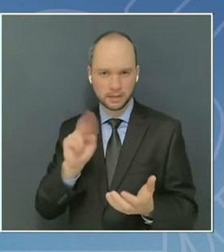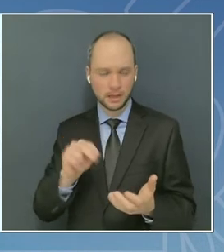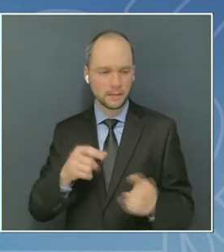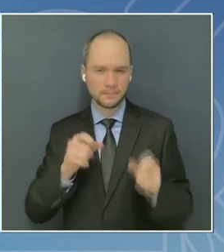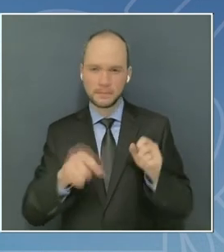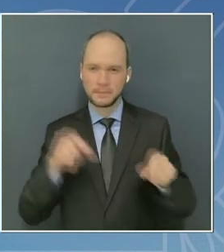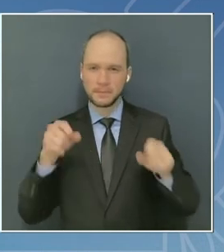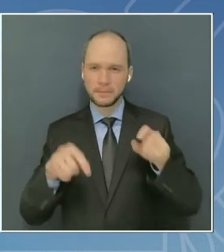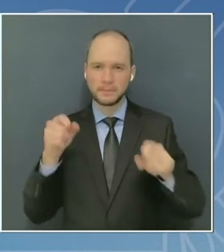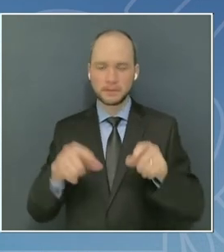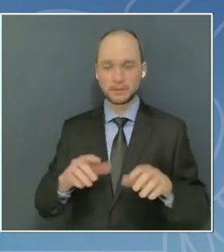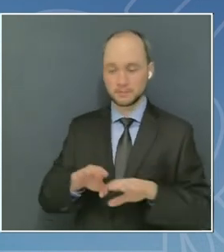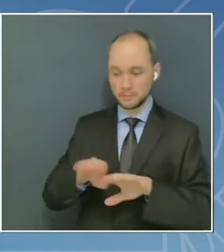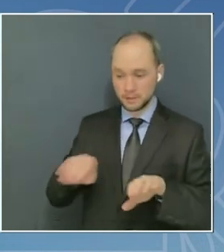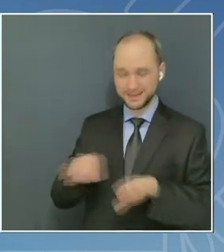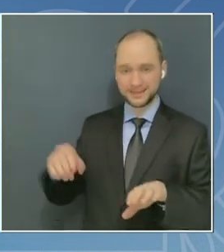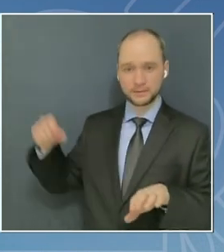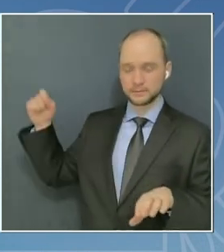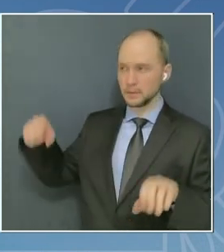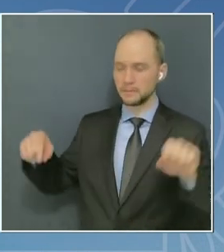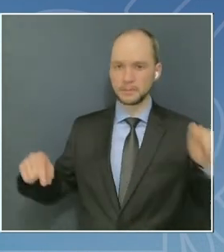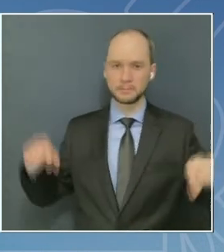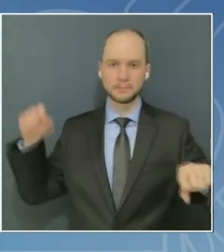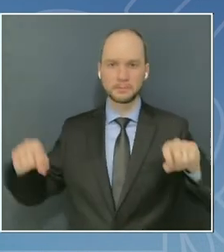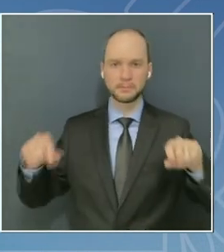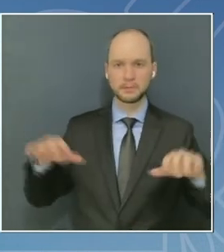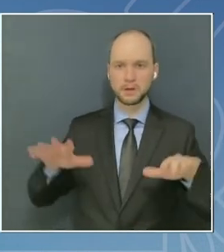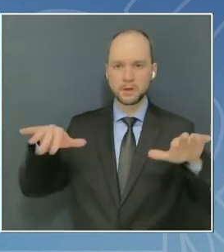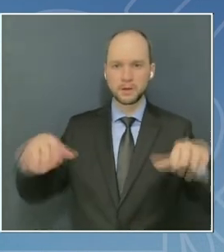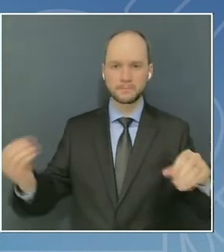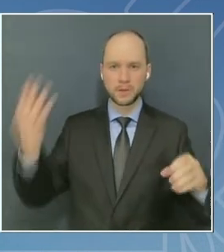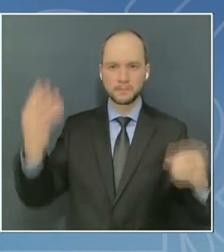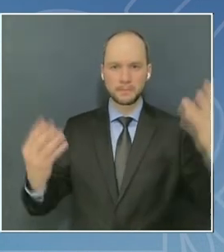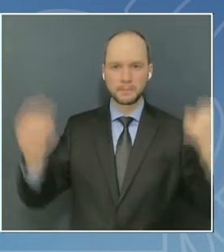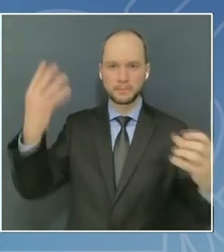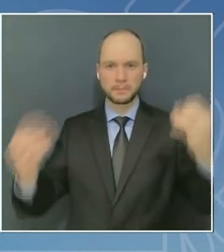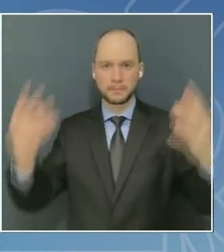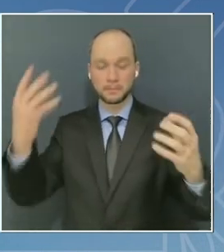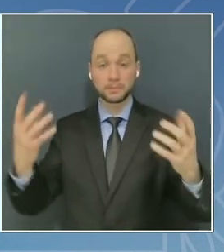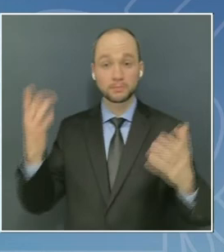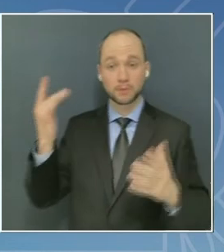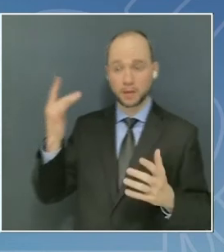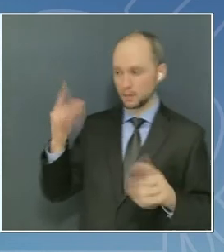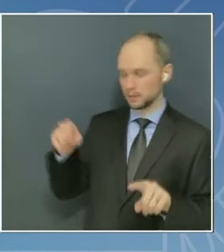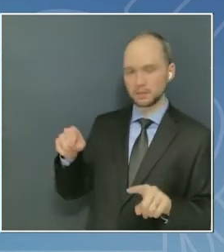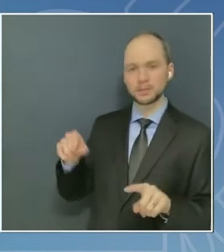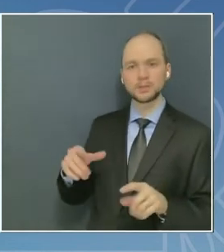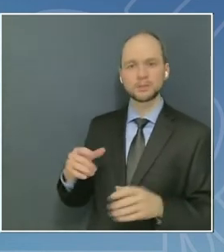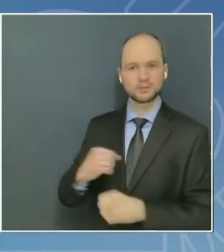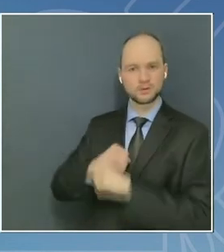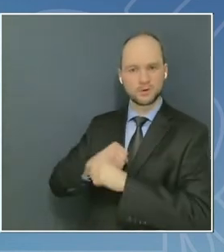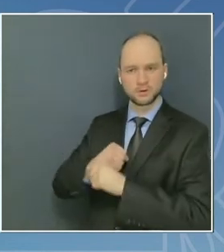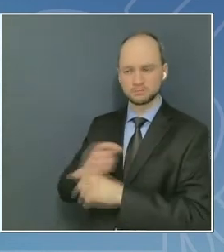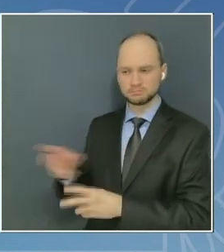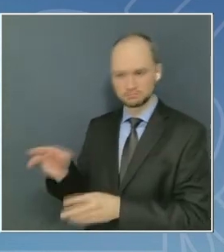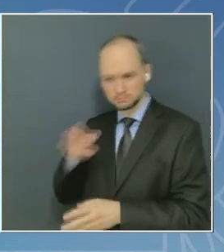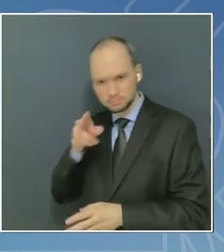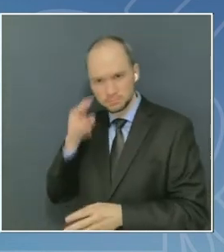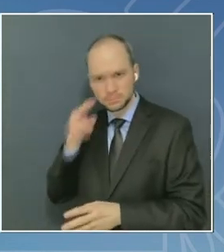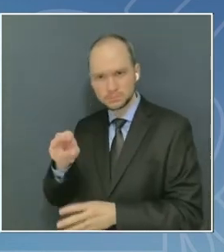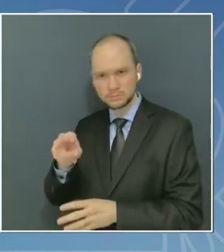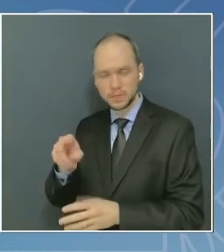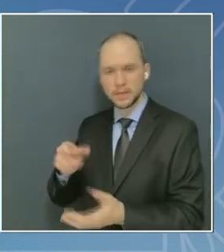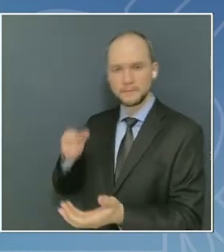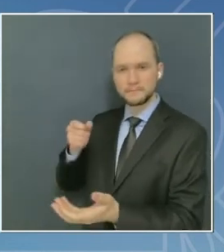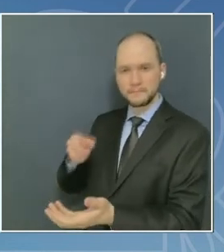on them mixed with the rain, and the guards had caught them. Now, a lot of refugees carry gold